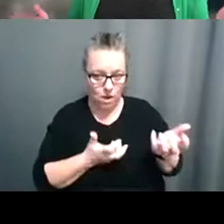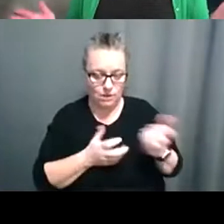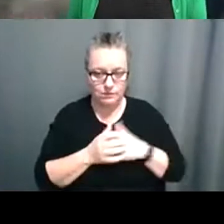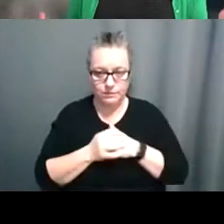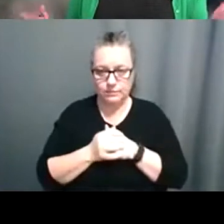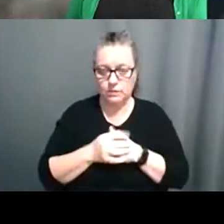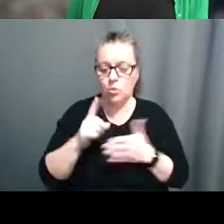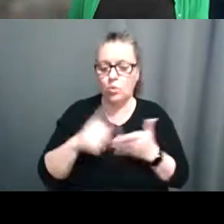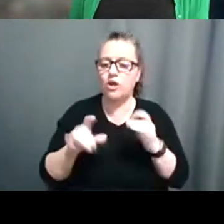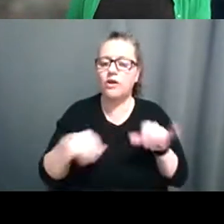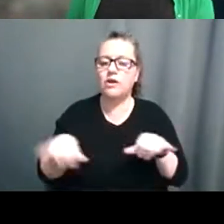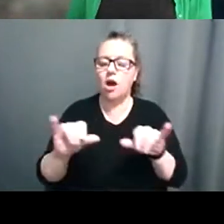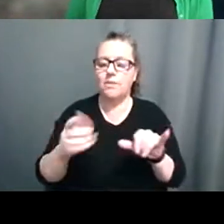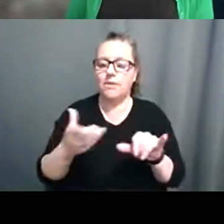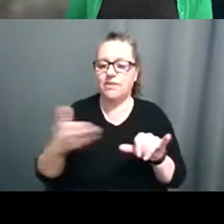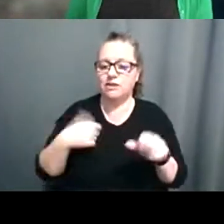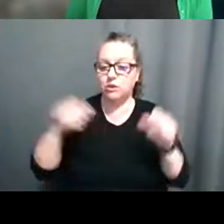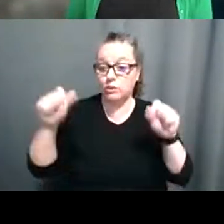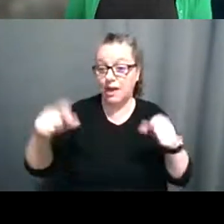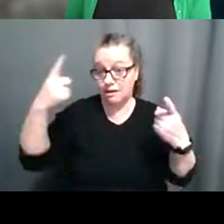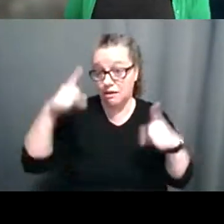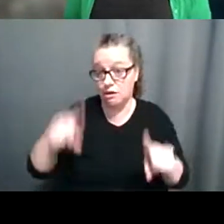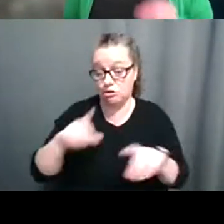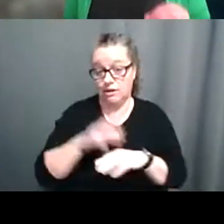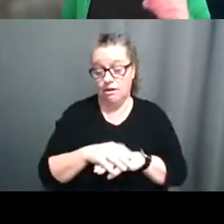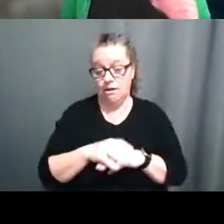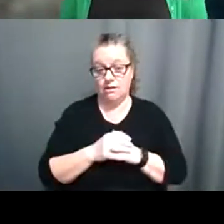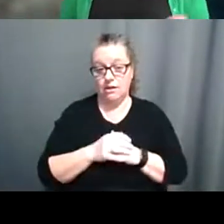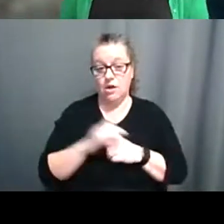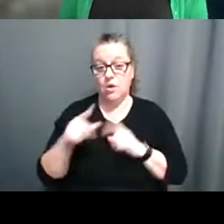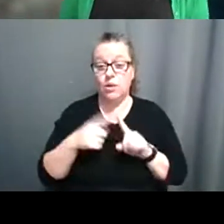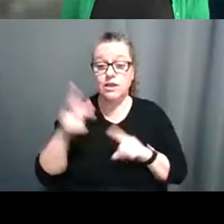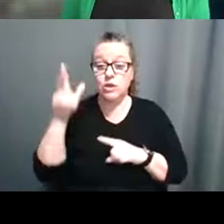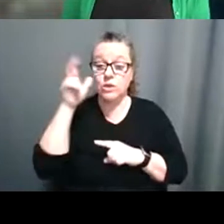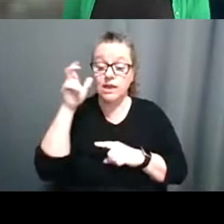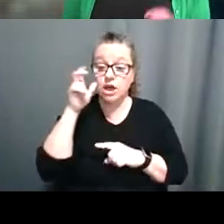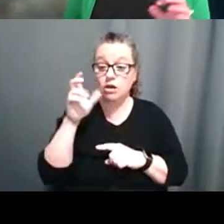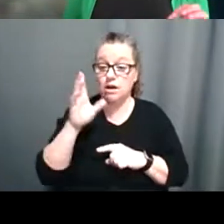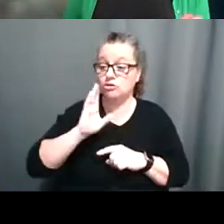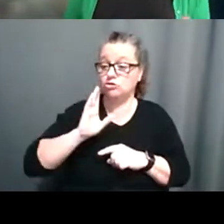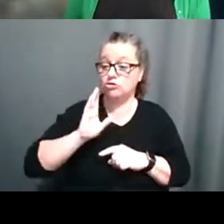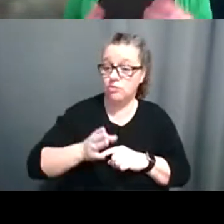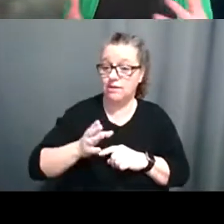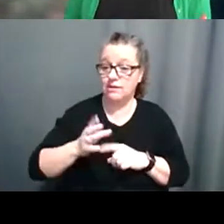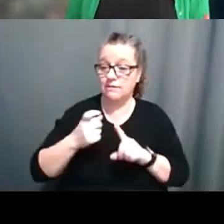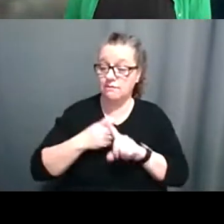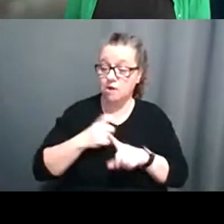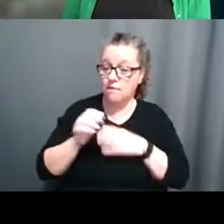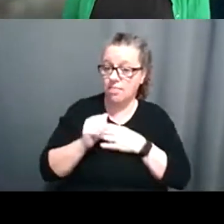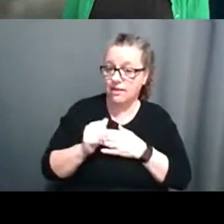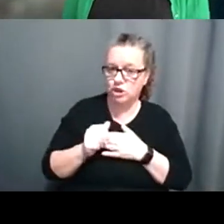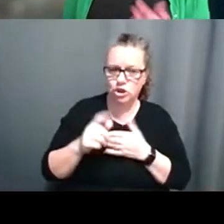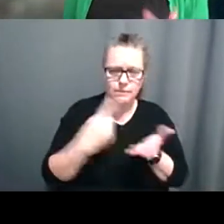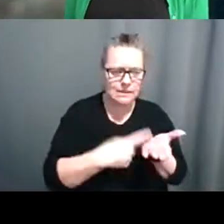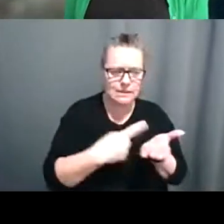the common elements you can agree on? When you hear a directive from leadership, talk about what your understanding